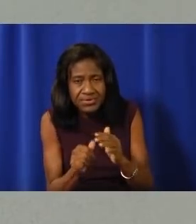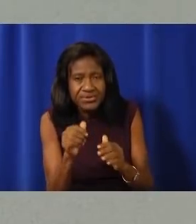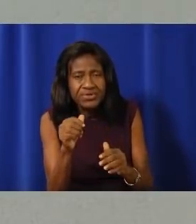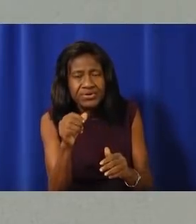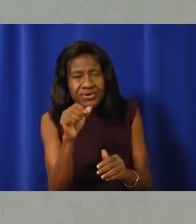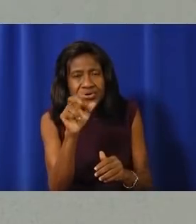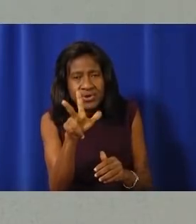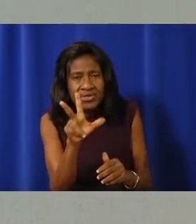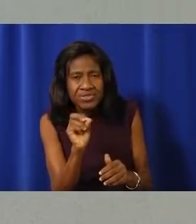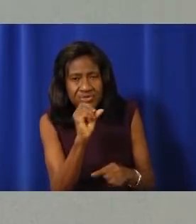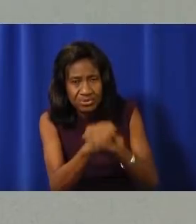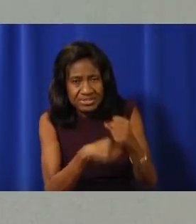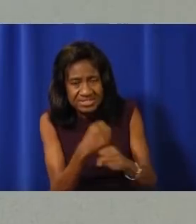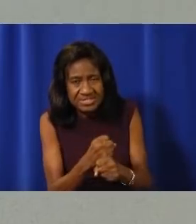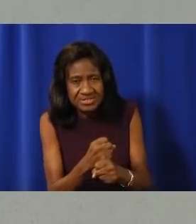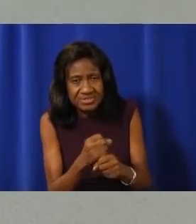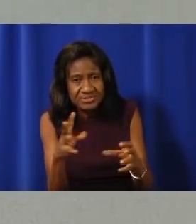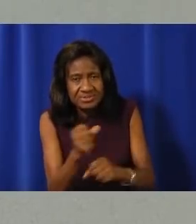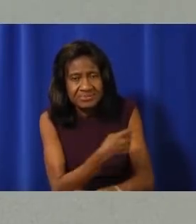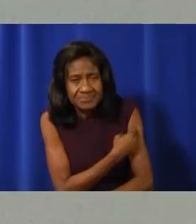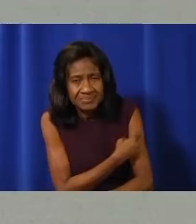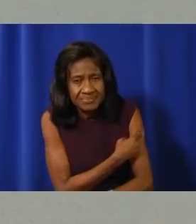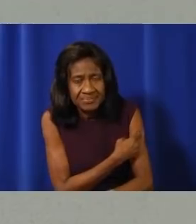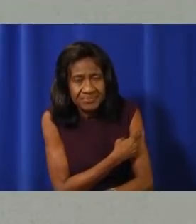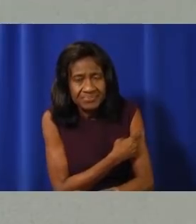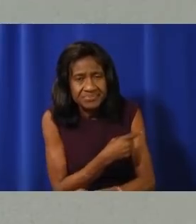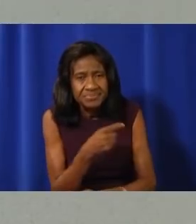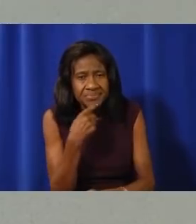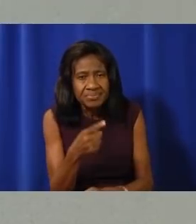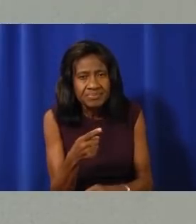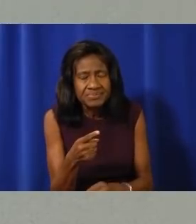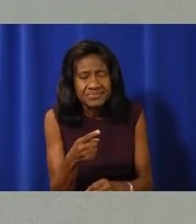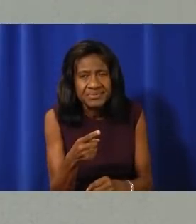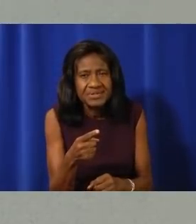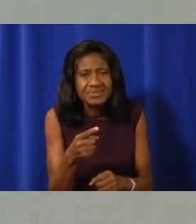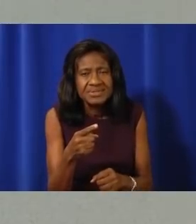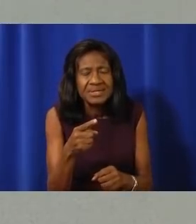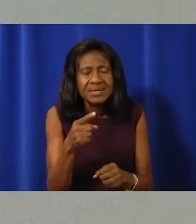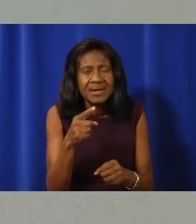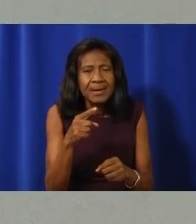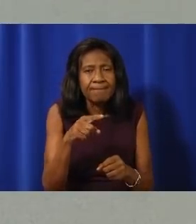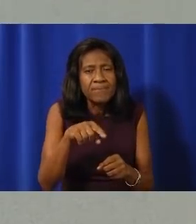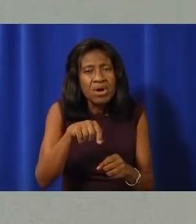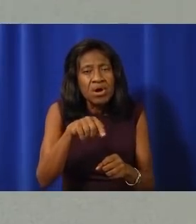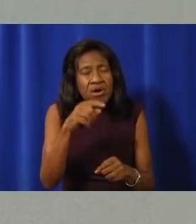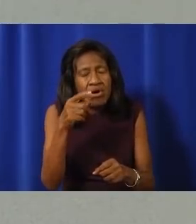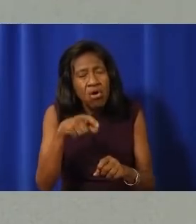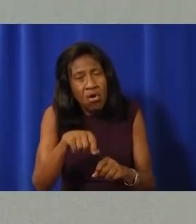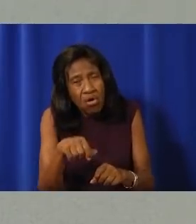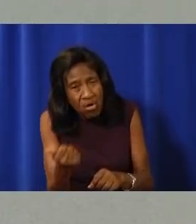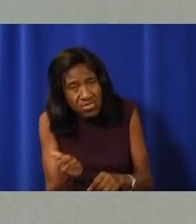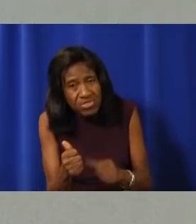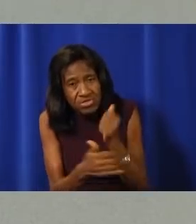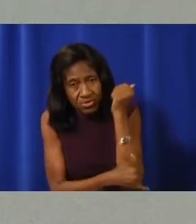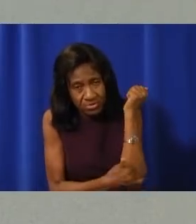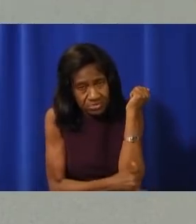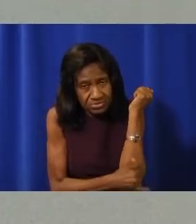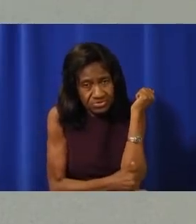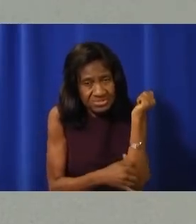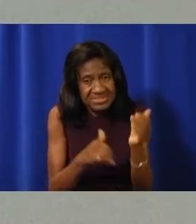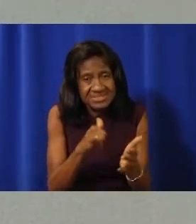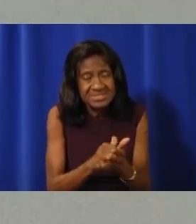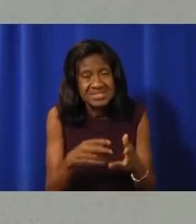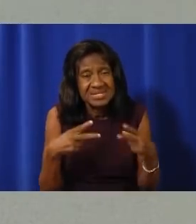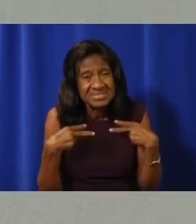mentioned. And three, infection rates in feeder countries need to be considered in any policy response.